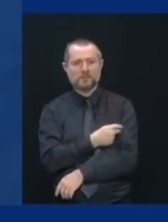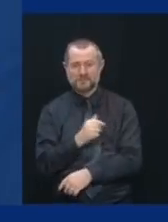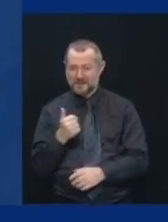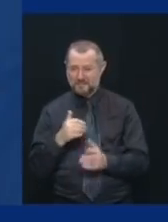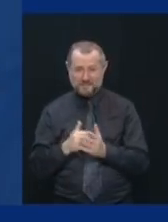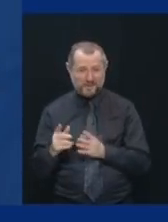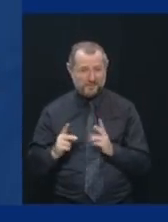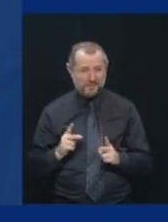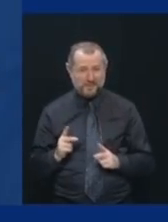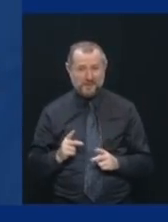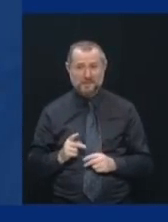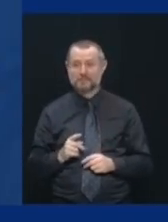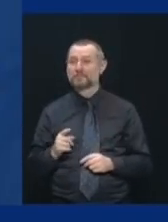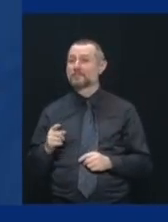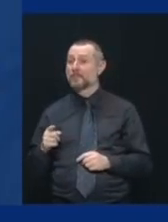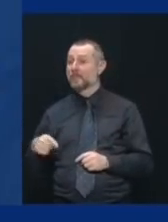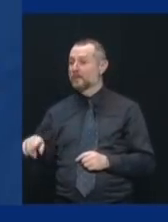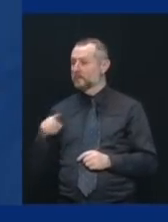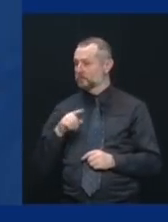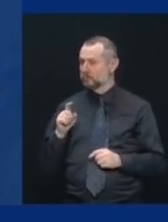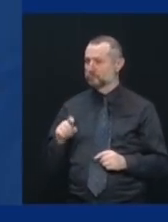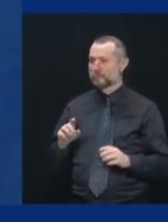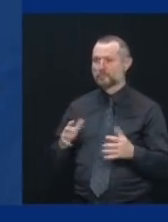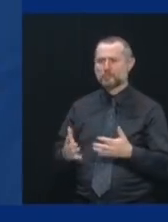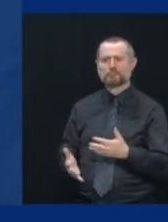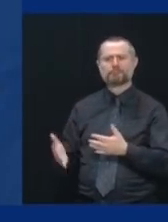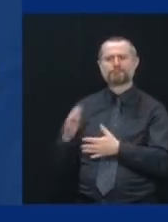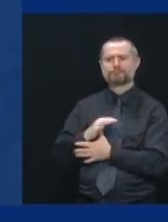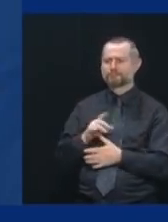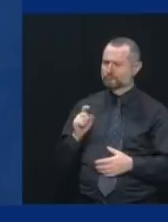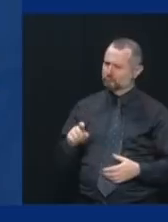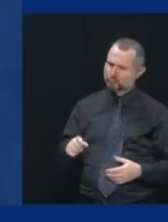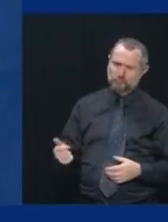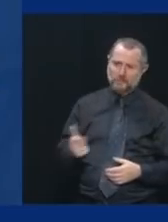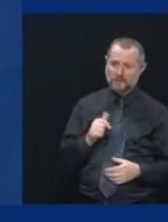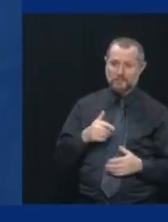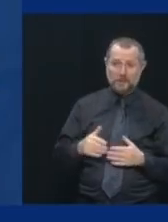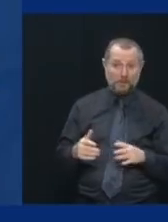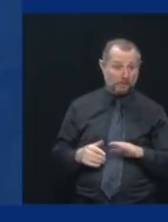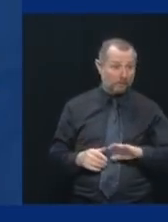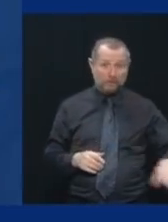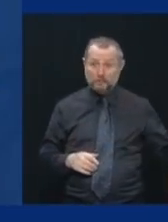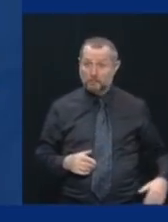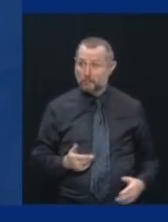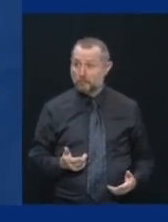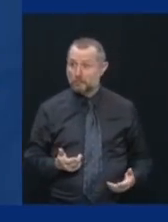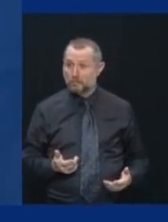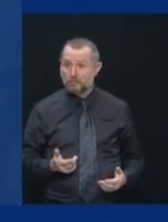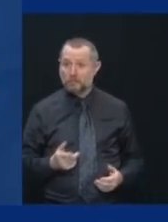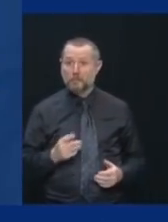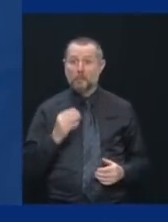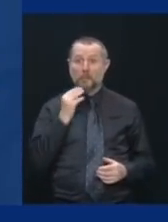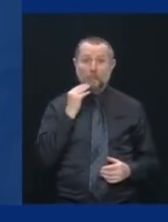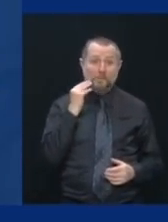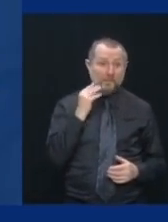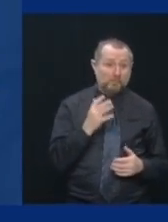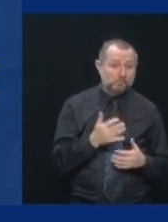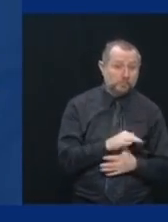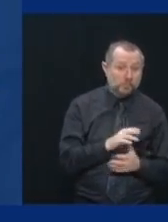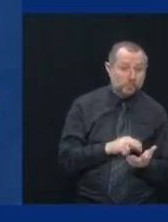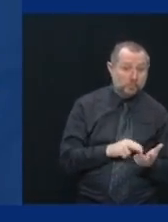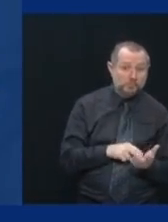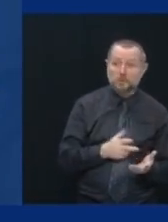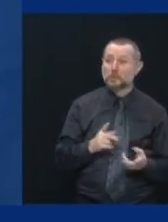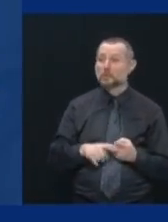then tell me who you want to take out. You prioritized nursing homes. You prioritized nursing home